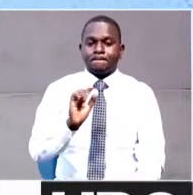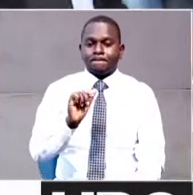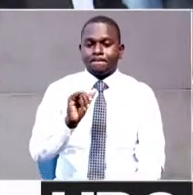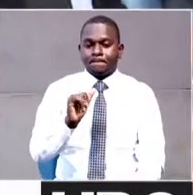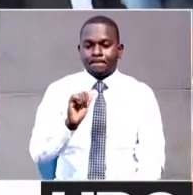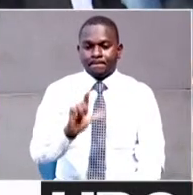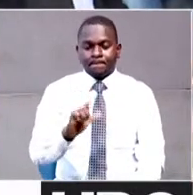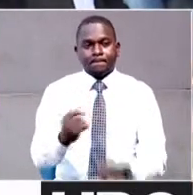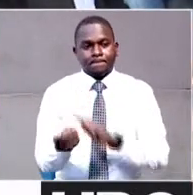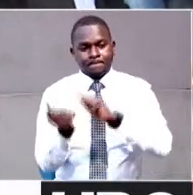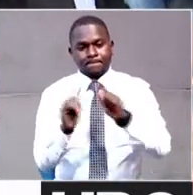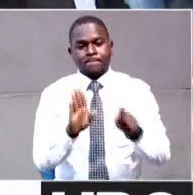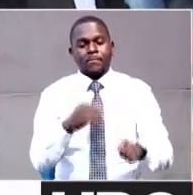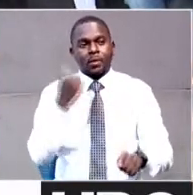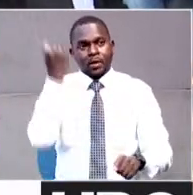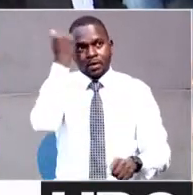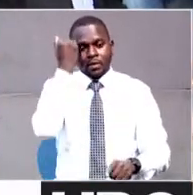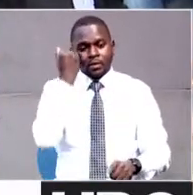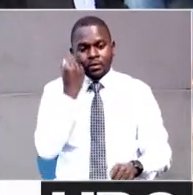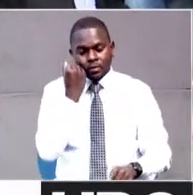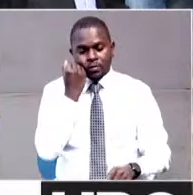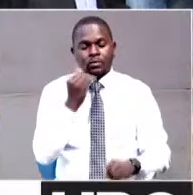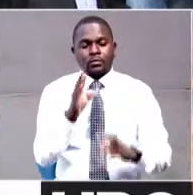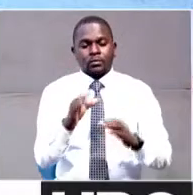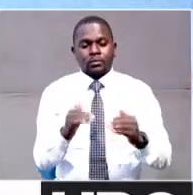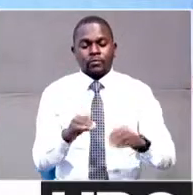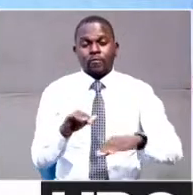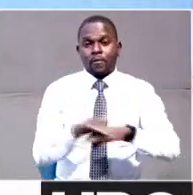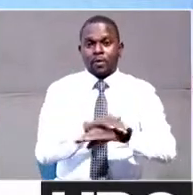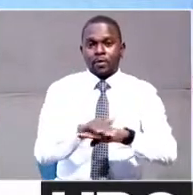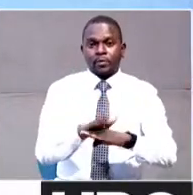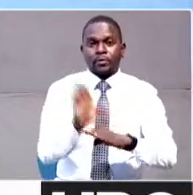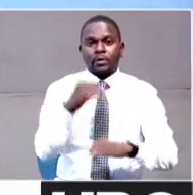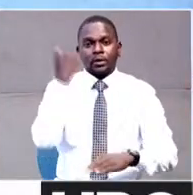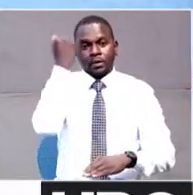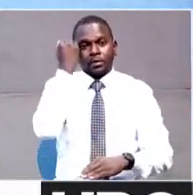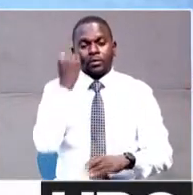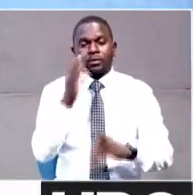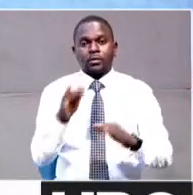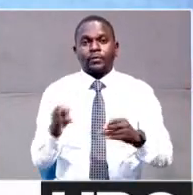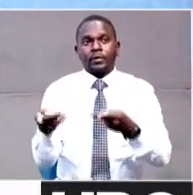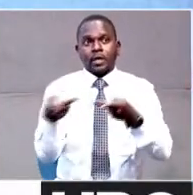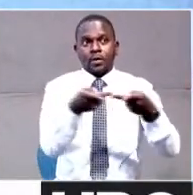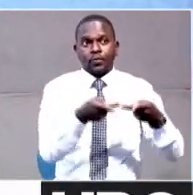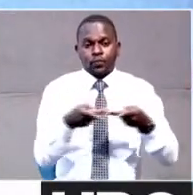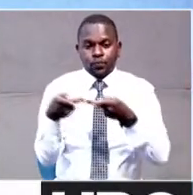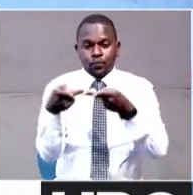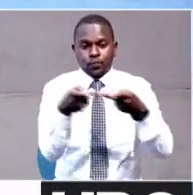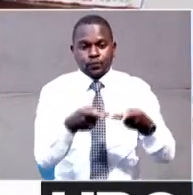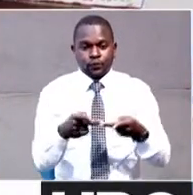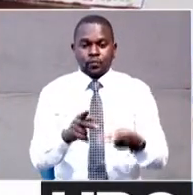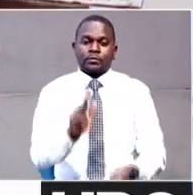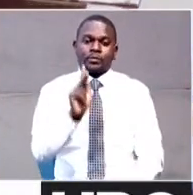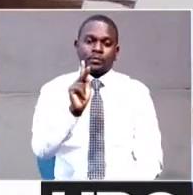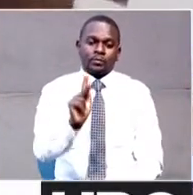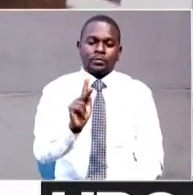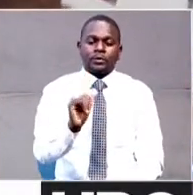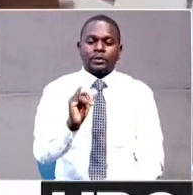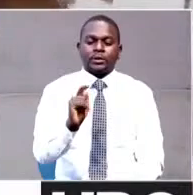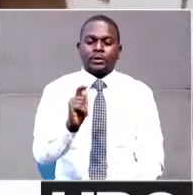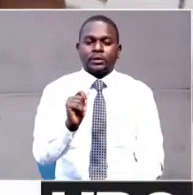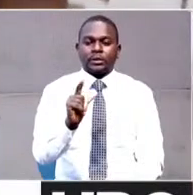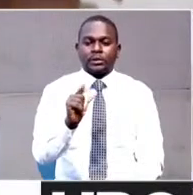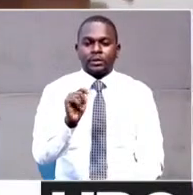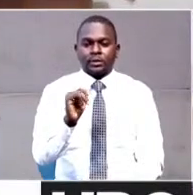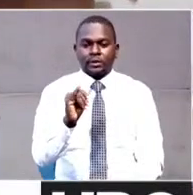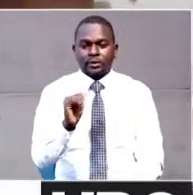Kakwenza appeared before Magistrate Douglas Singiza of Buganda Road Court via video conference from Kitalia prison. The writer applied